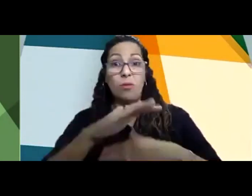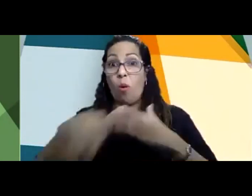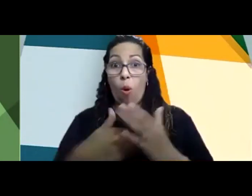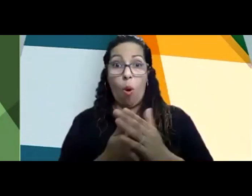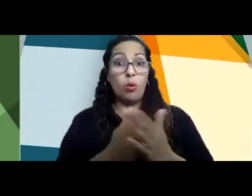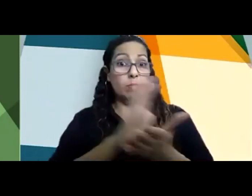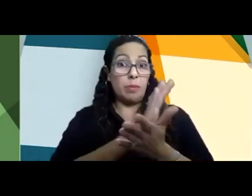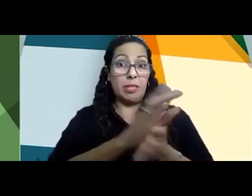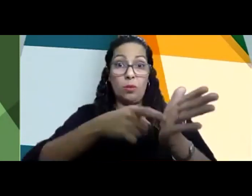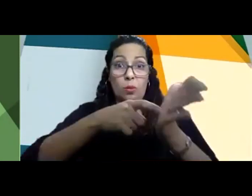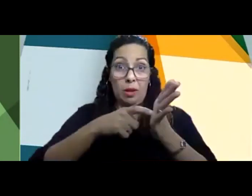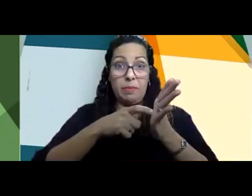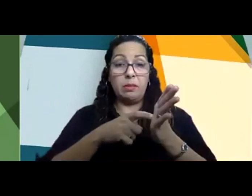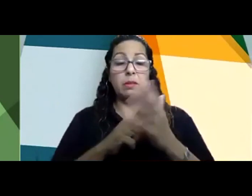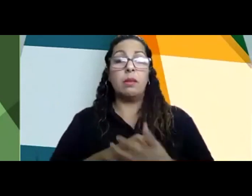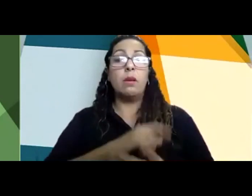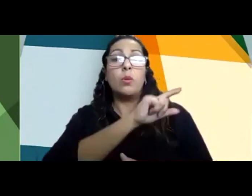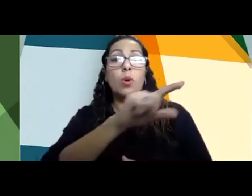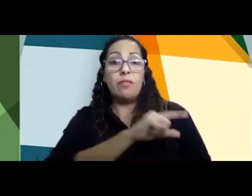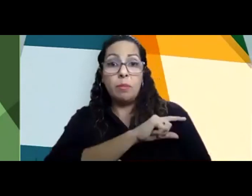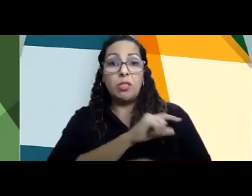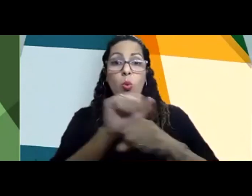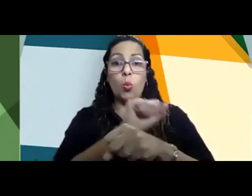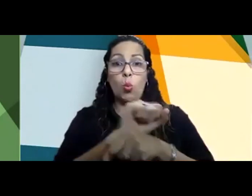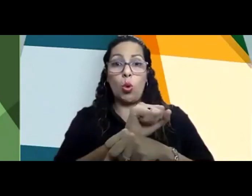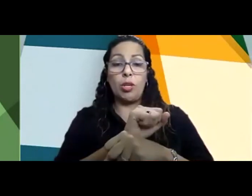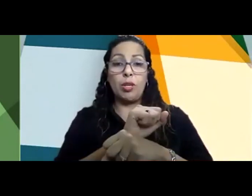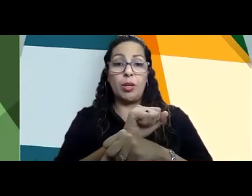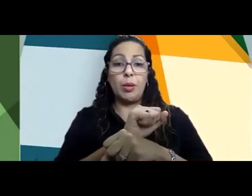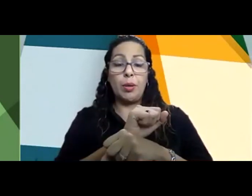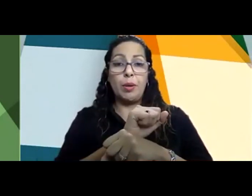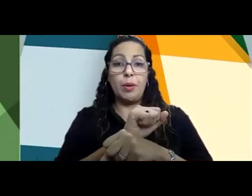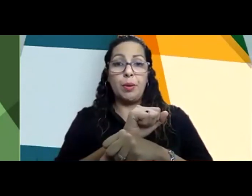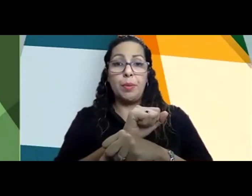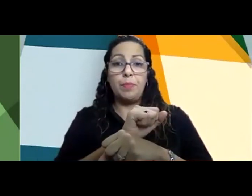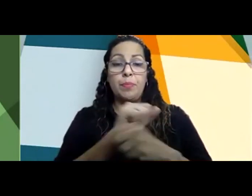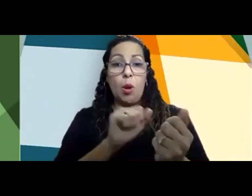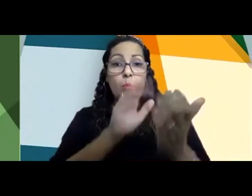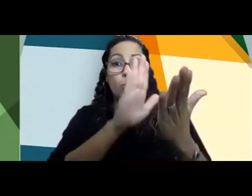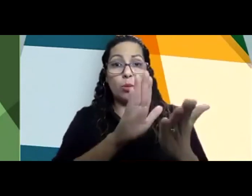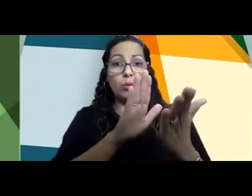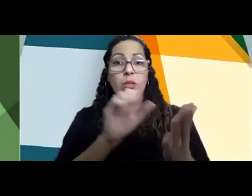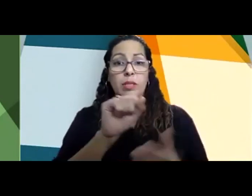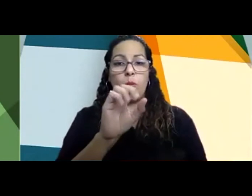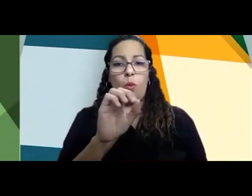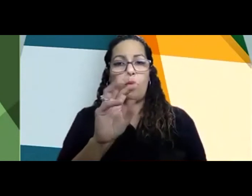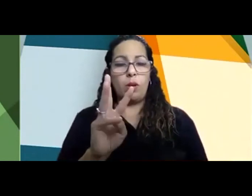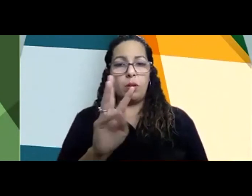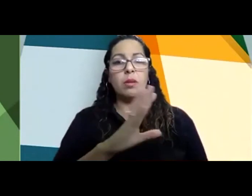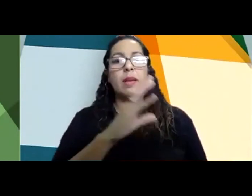requirements, qualifications and work approach, and the cost proposal requirements in